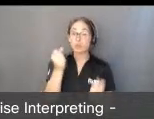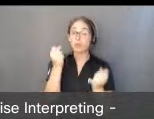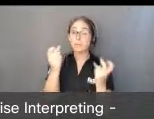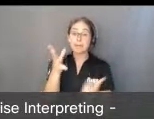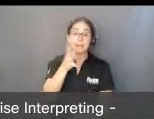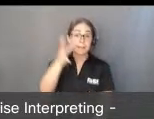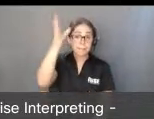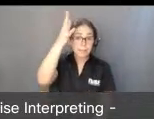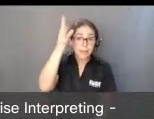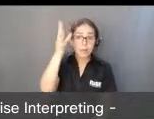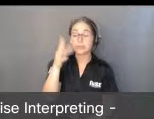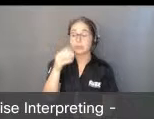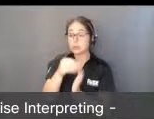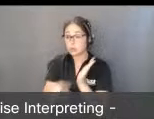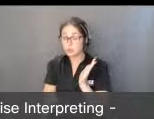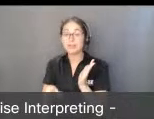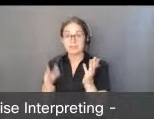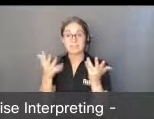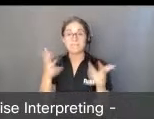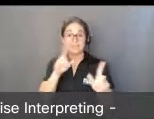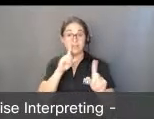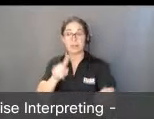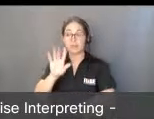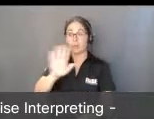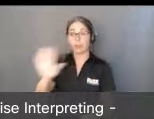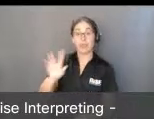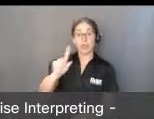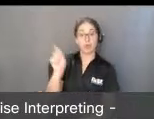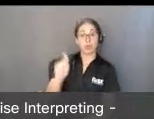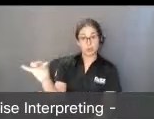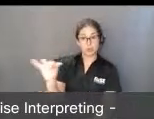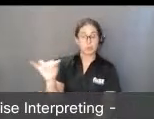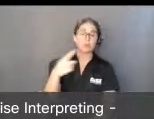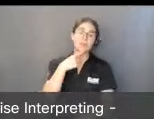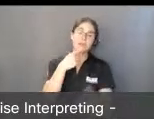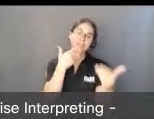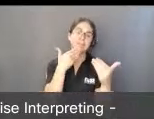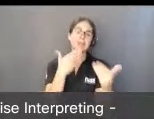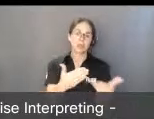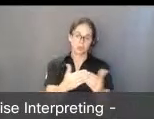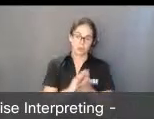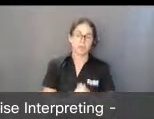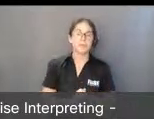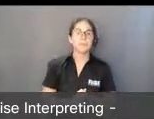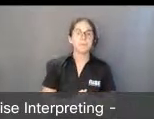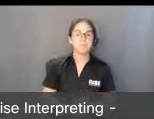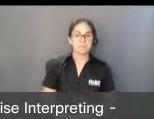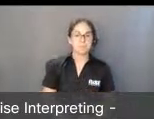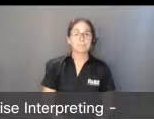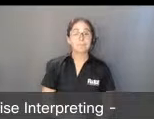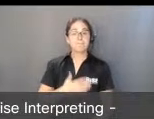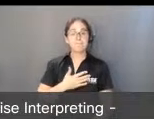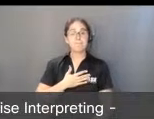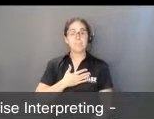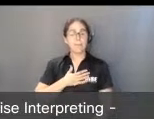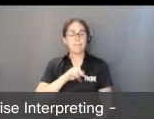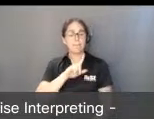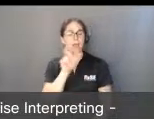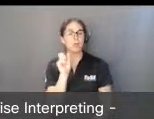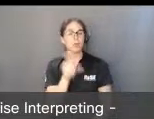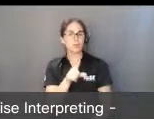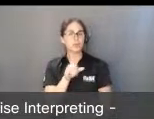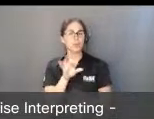have as well as the staff. So I just want to say thank you to start off with. My questions